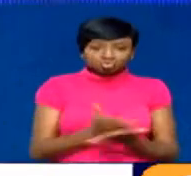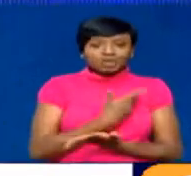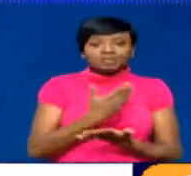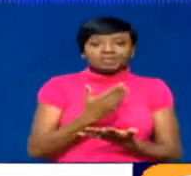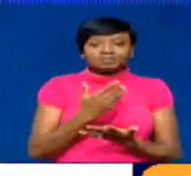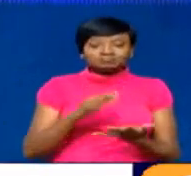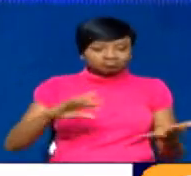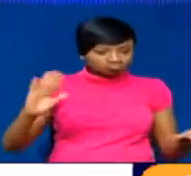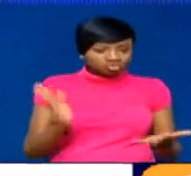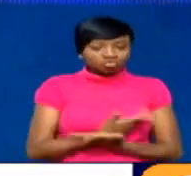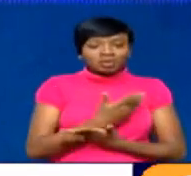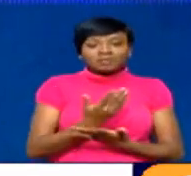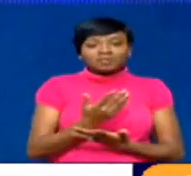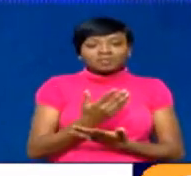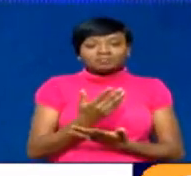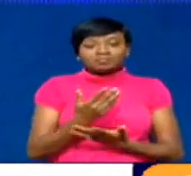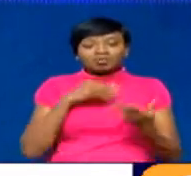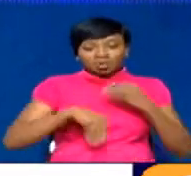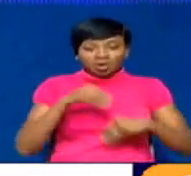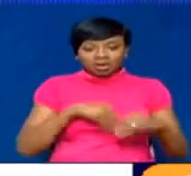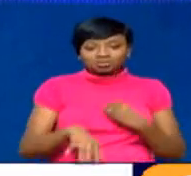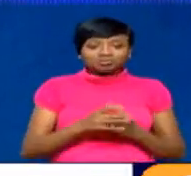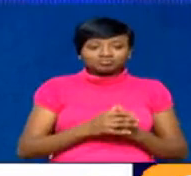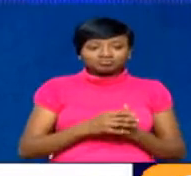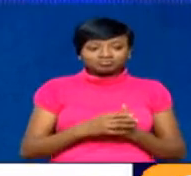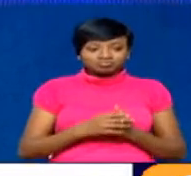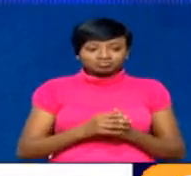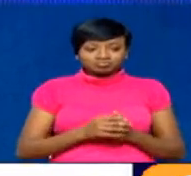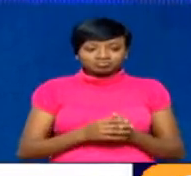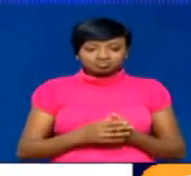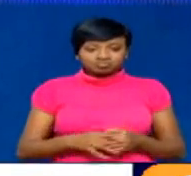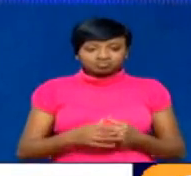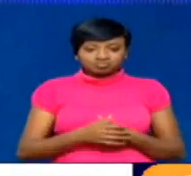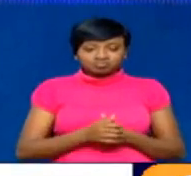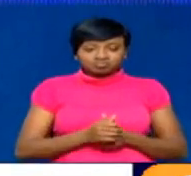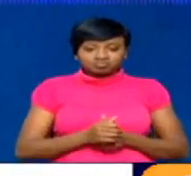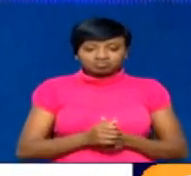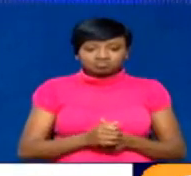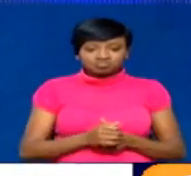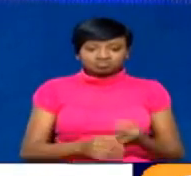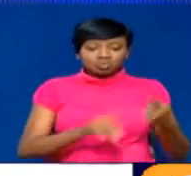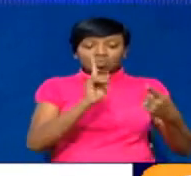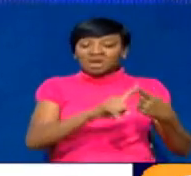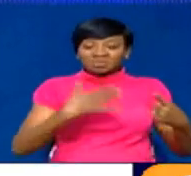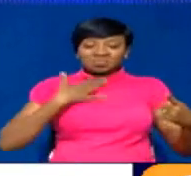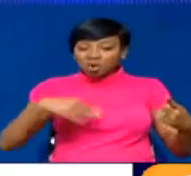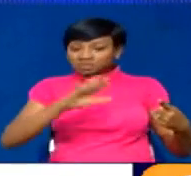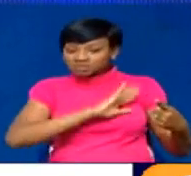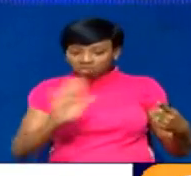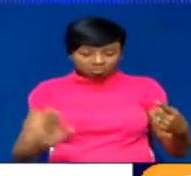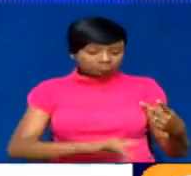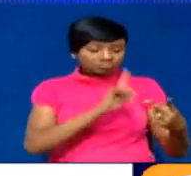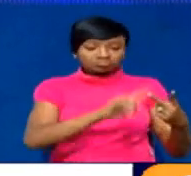will make this country adopt 3 don'ts to corruption. 1, don't want, don't